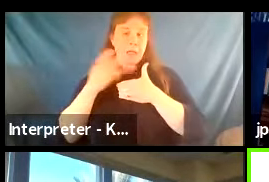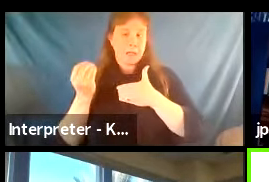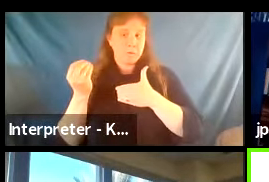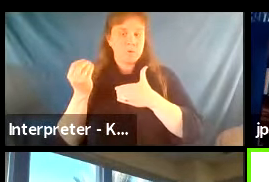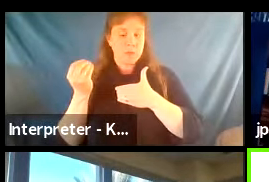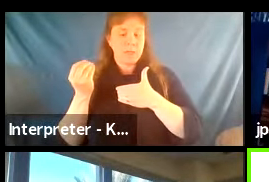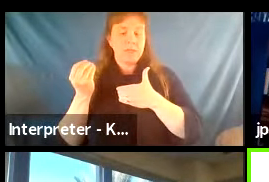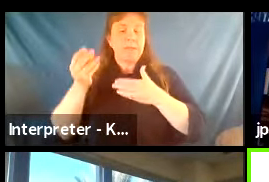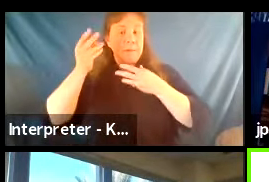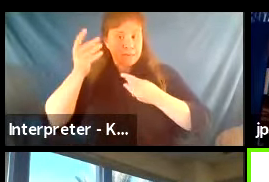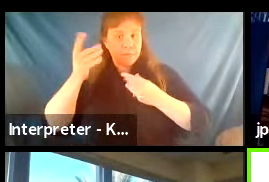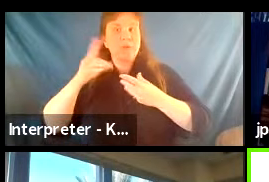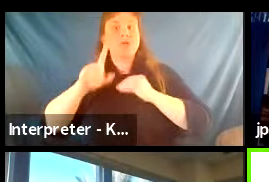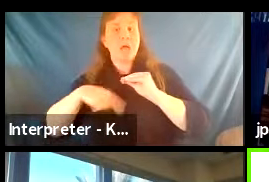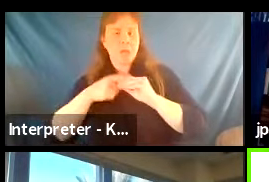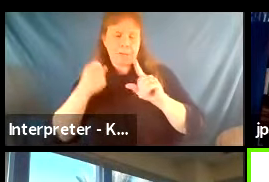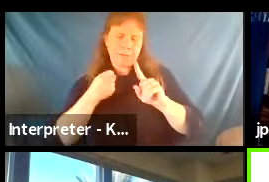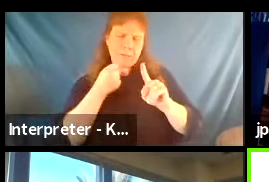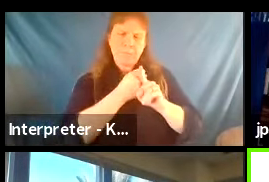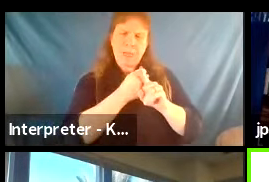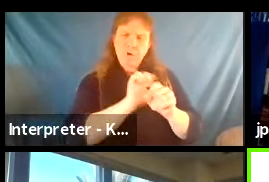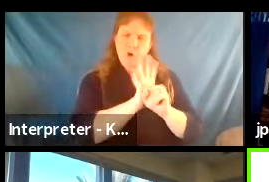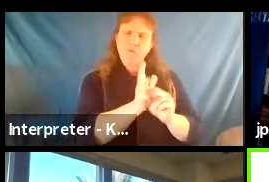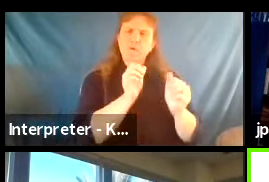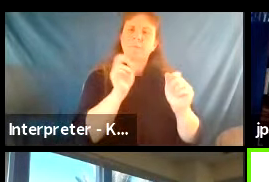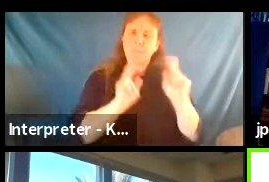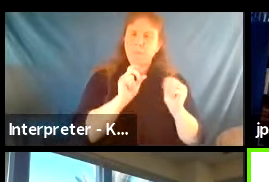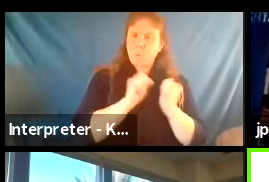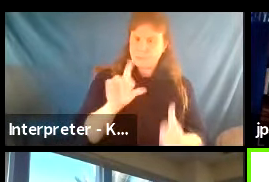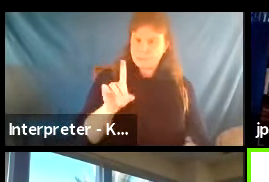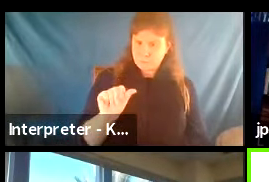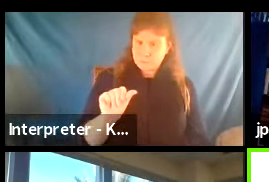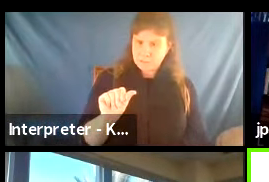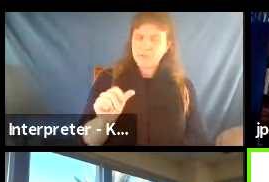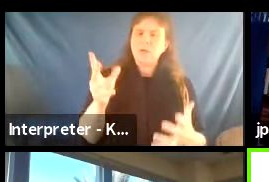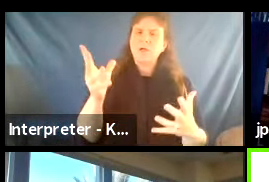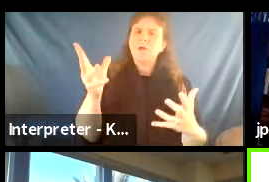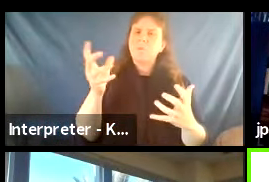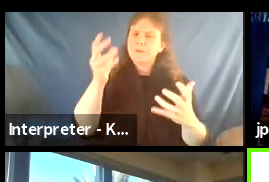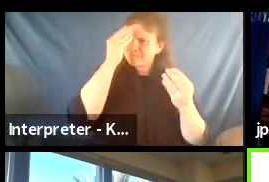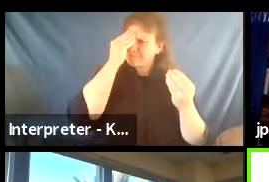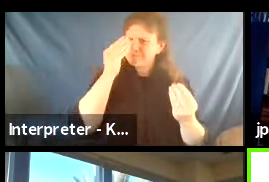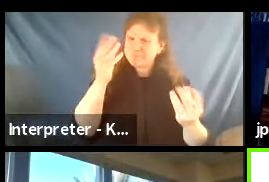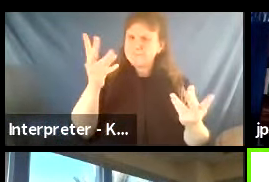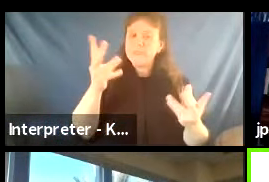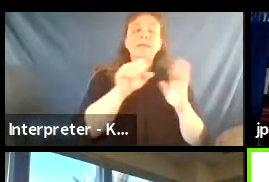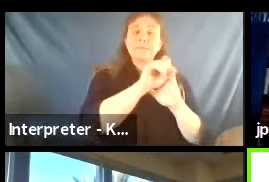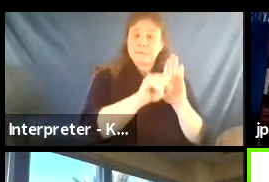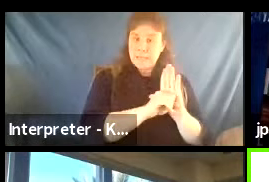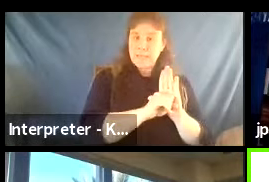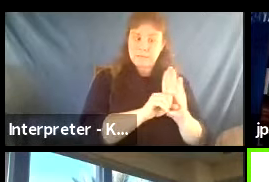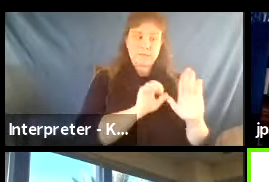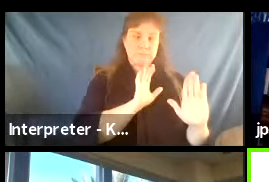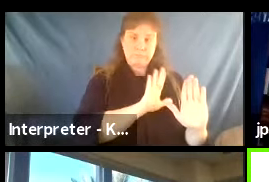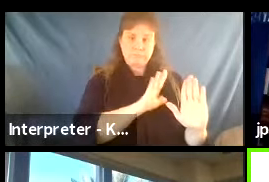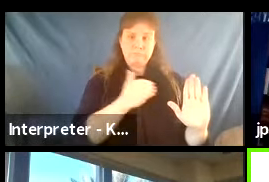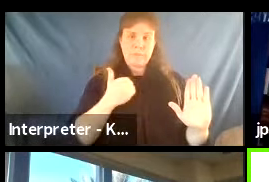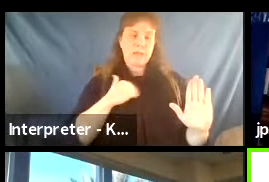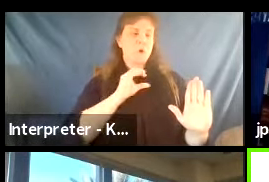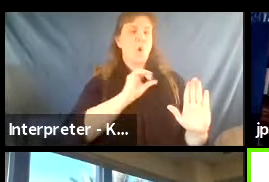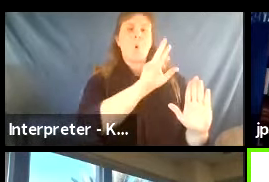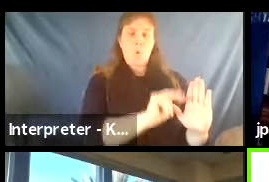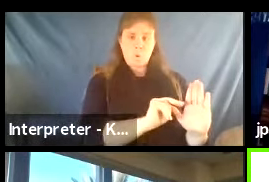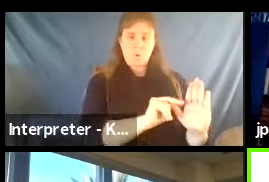of COVID on people with disabilities. And I do want to point out that the state has some good information of its own about how it's